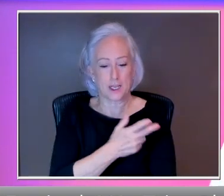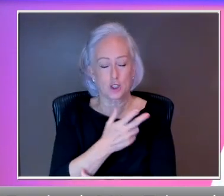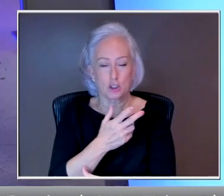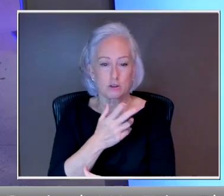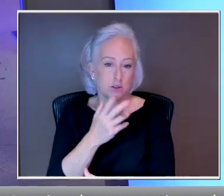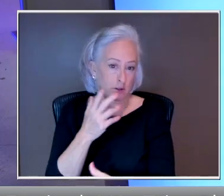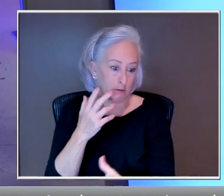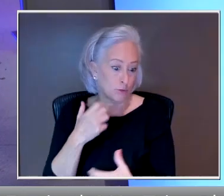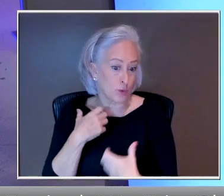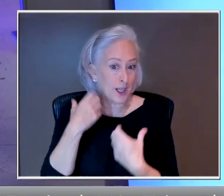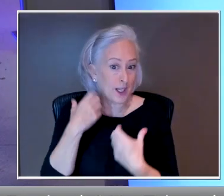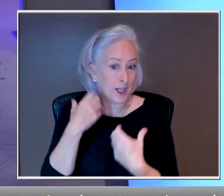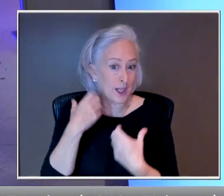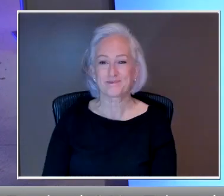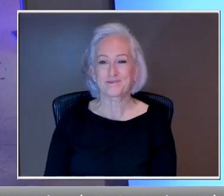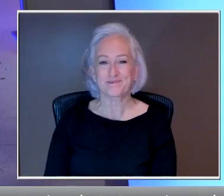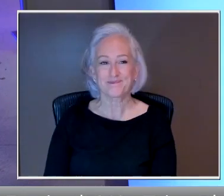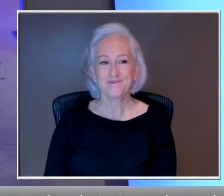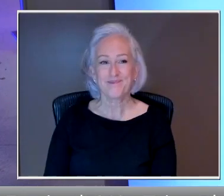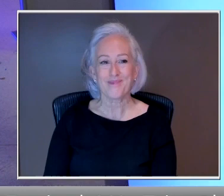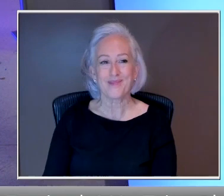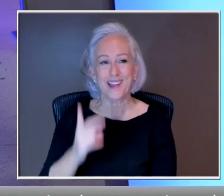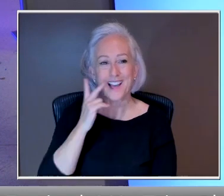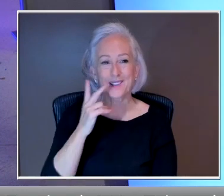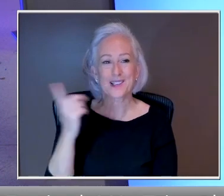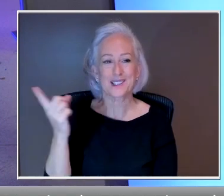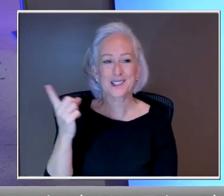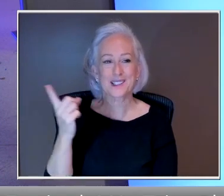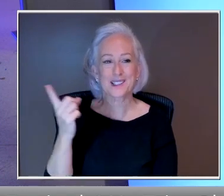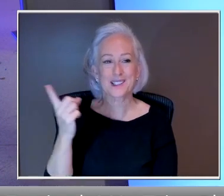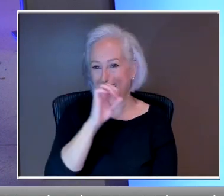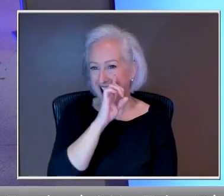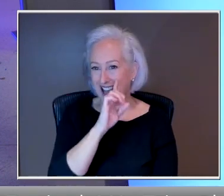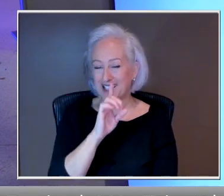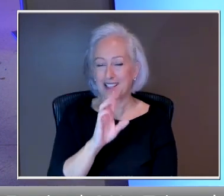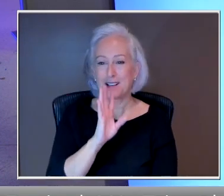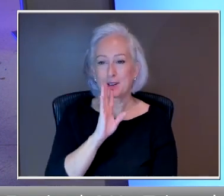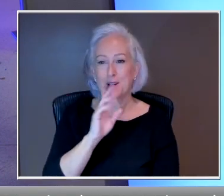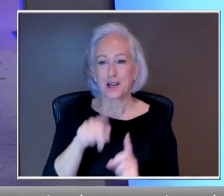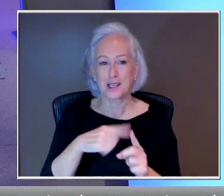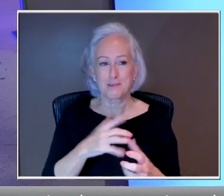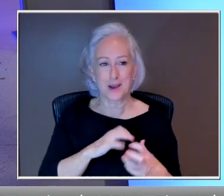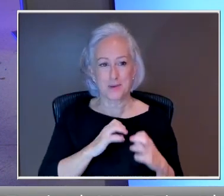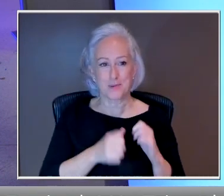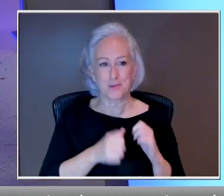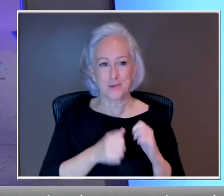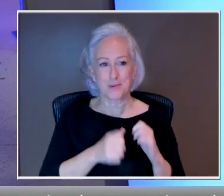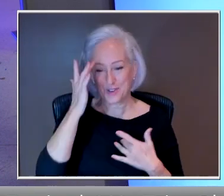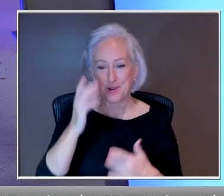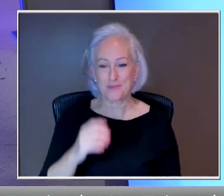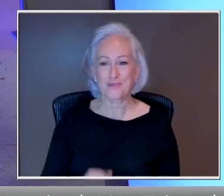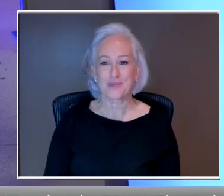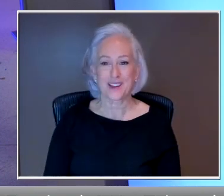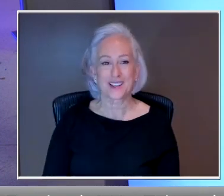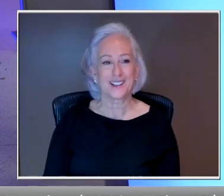saw something in Michelle's eyes when Dr. Ramirez was talking about broken heart syndrome. Did that make you think of your